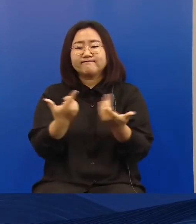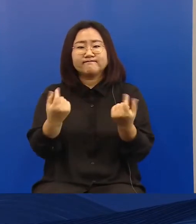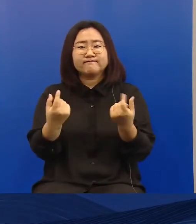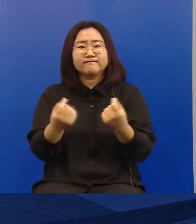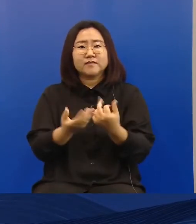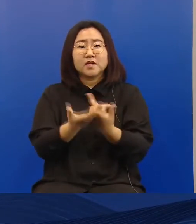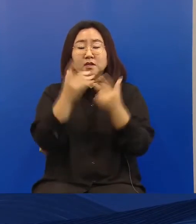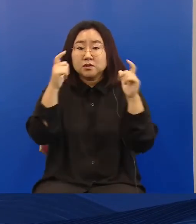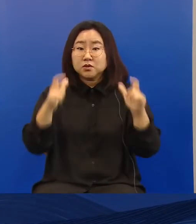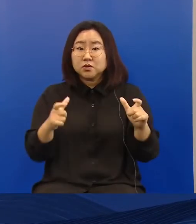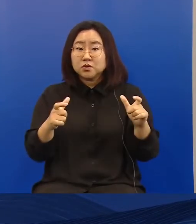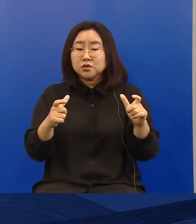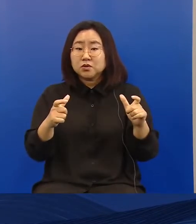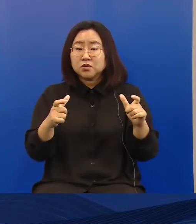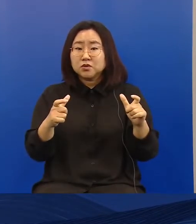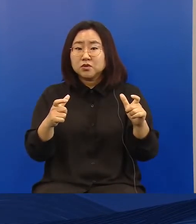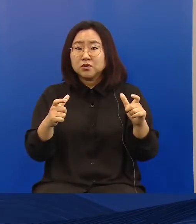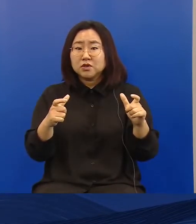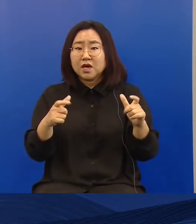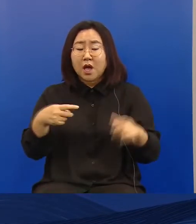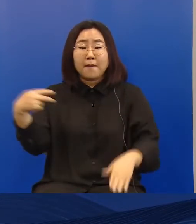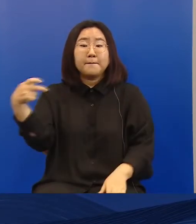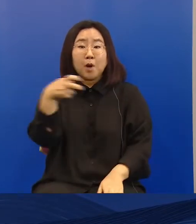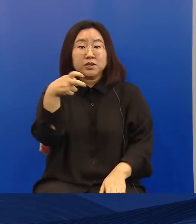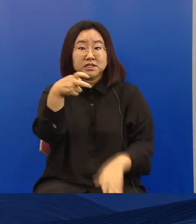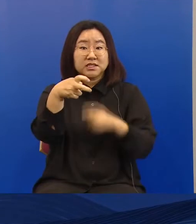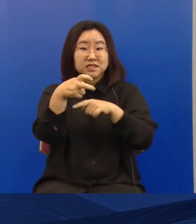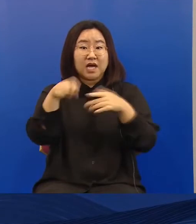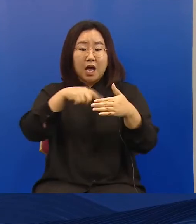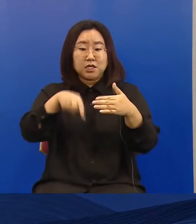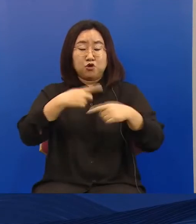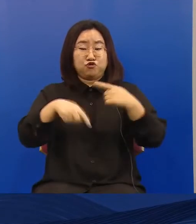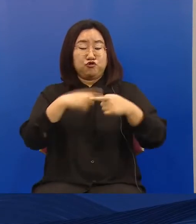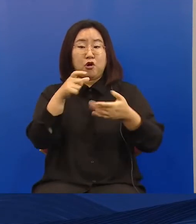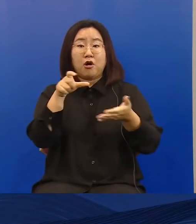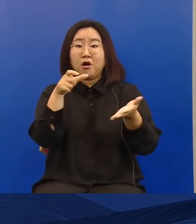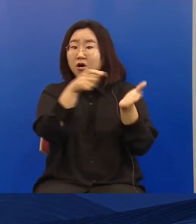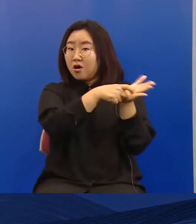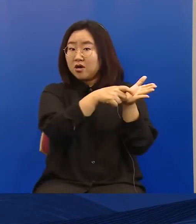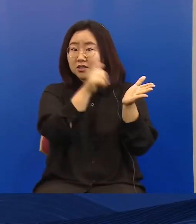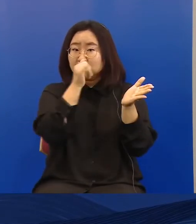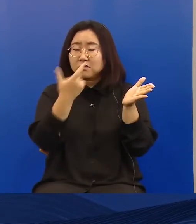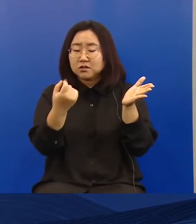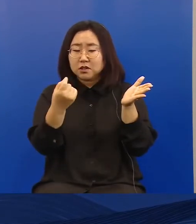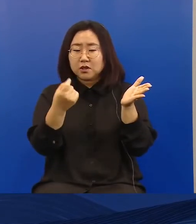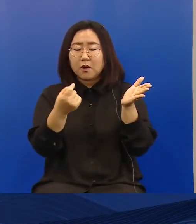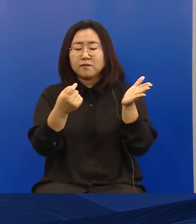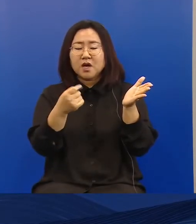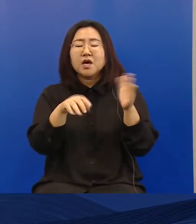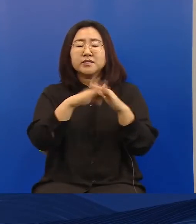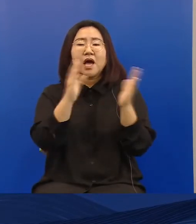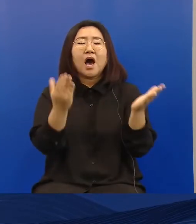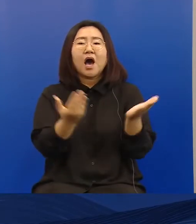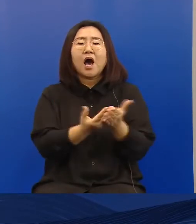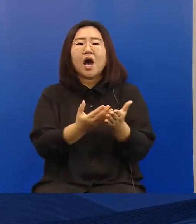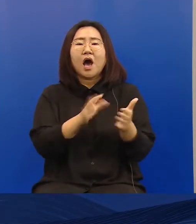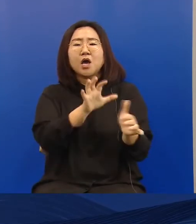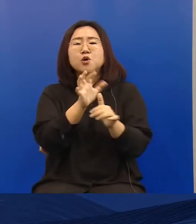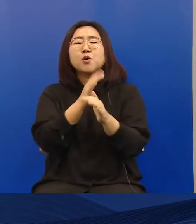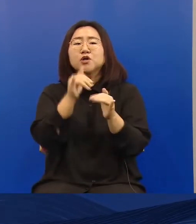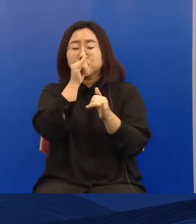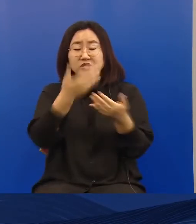I think and I believe that we need to expand more of the public spaces. Like the Vice Governor